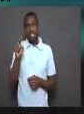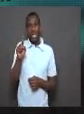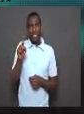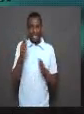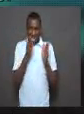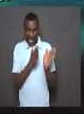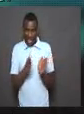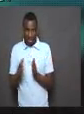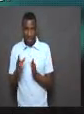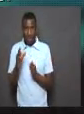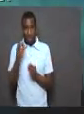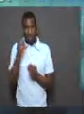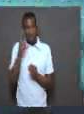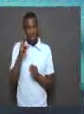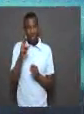arrangement.